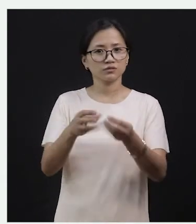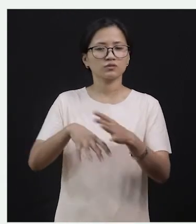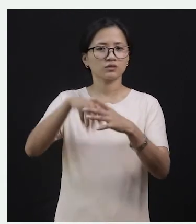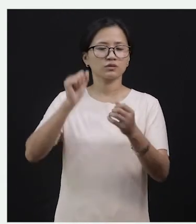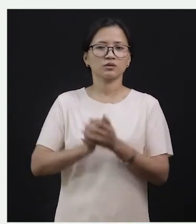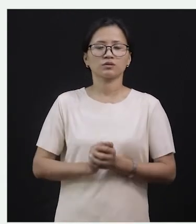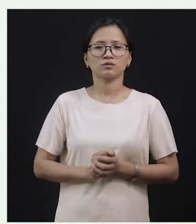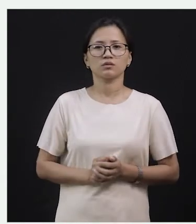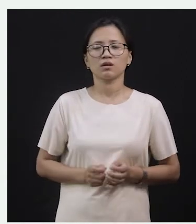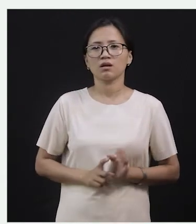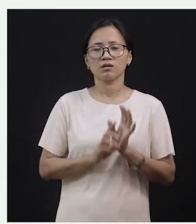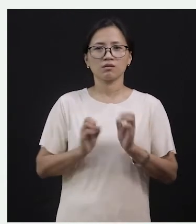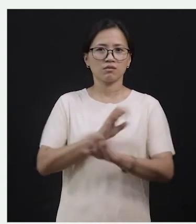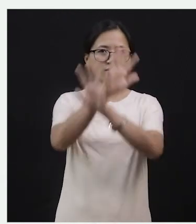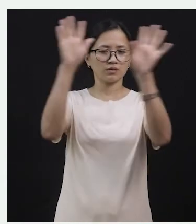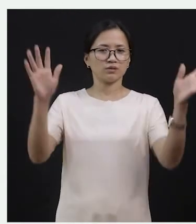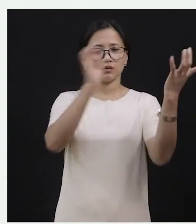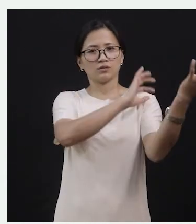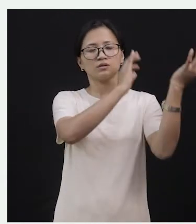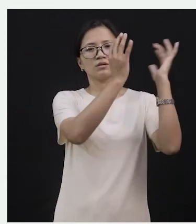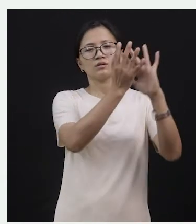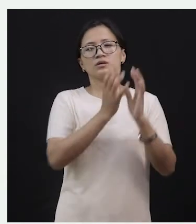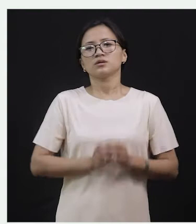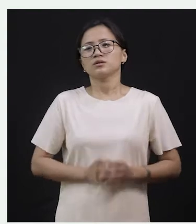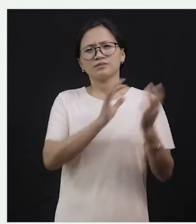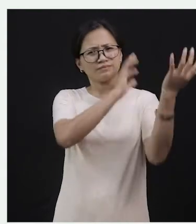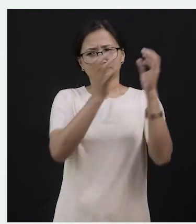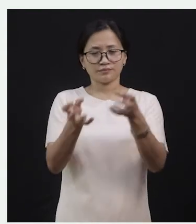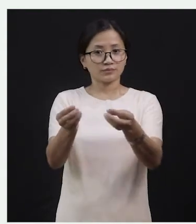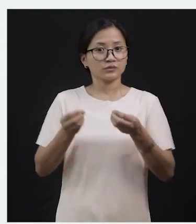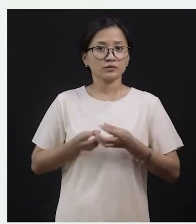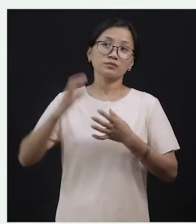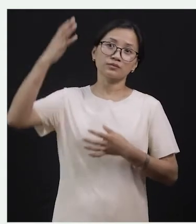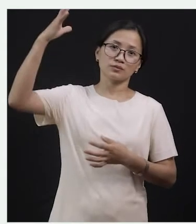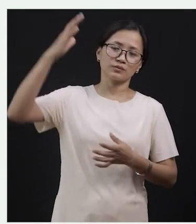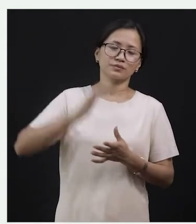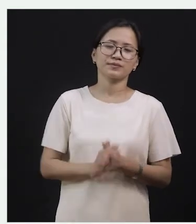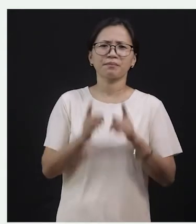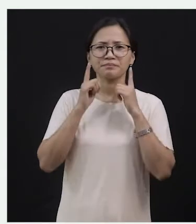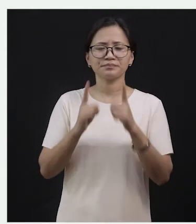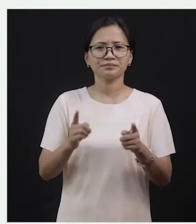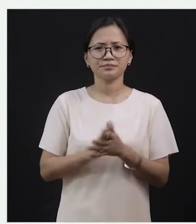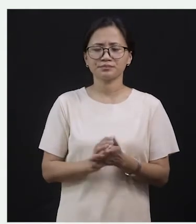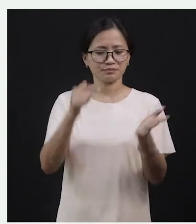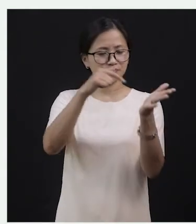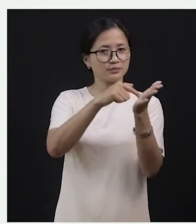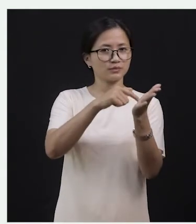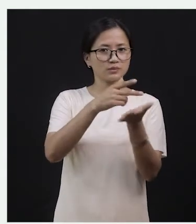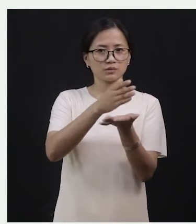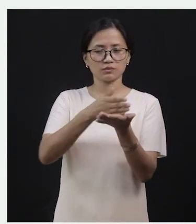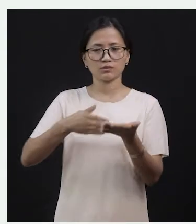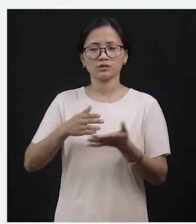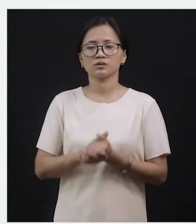to the earth, and the earth receives the sunlight from the sun, but this middle part,